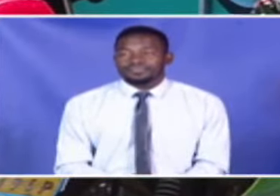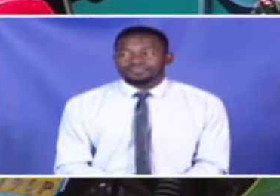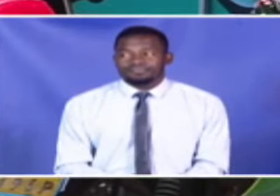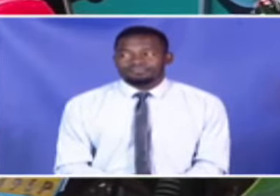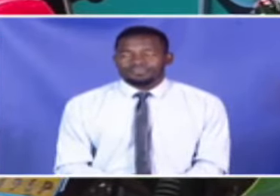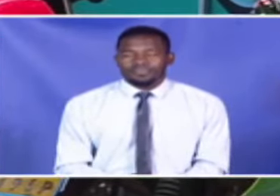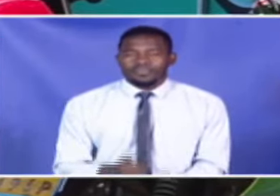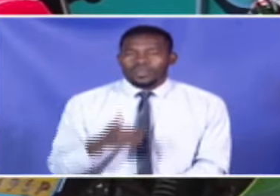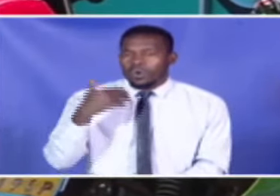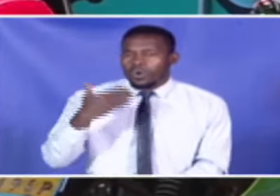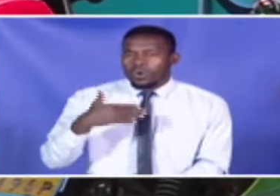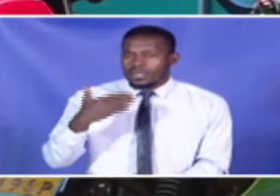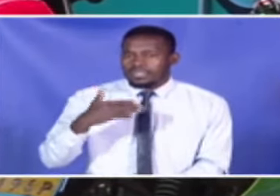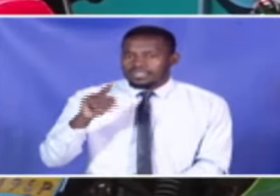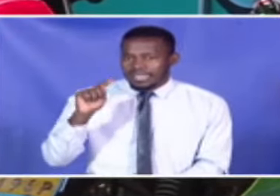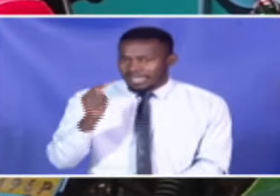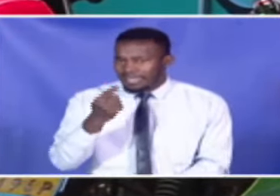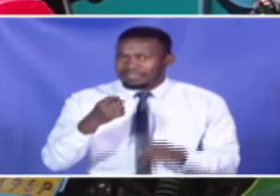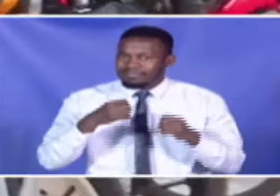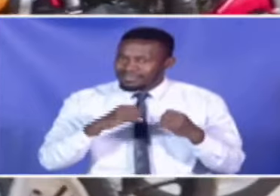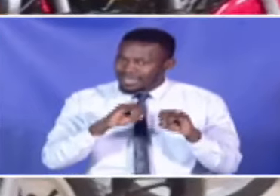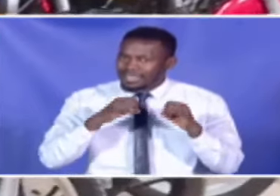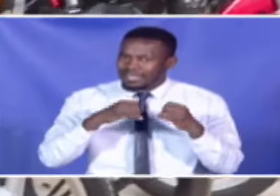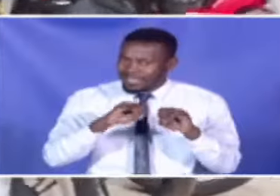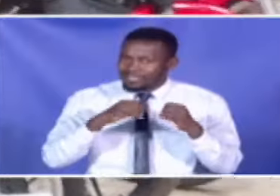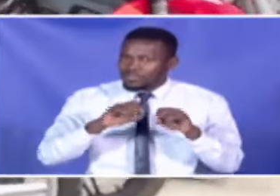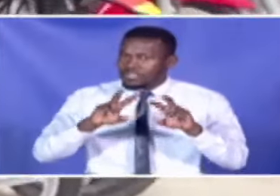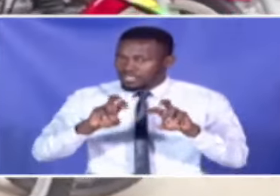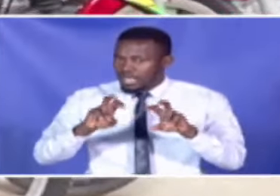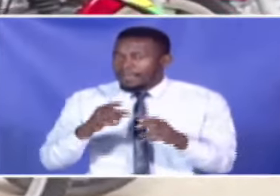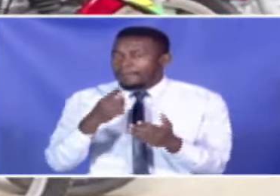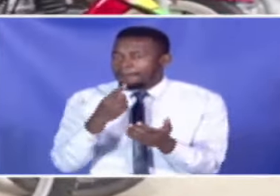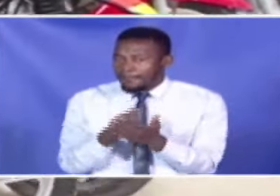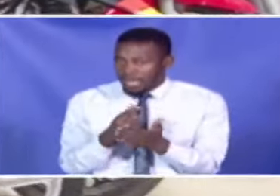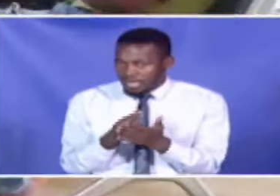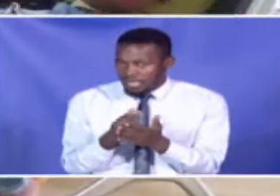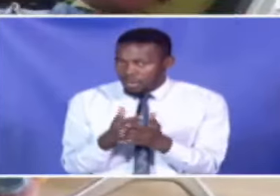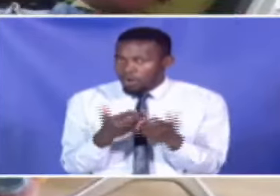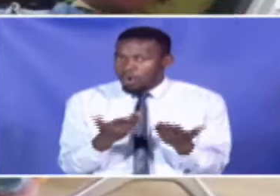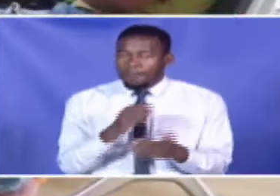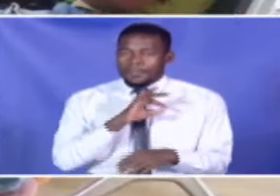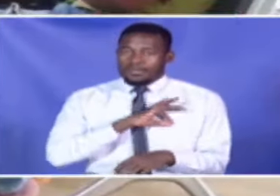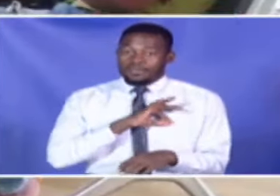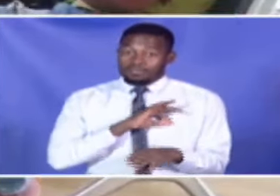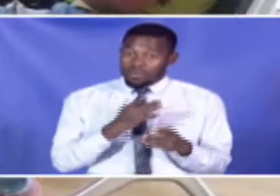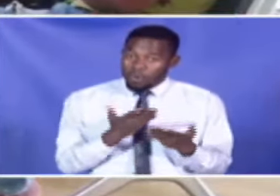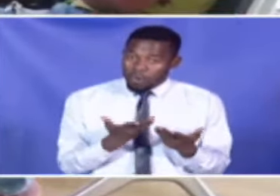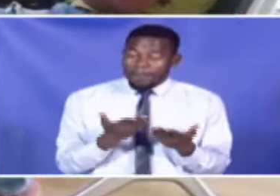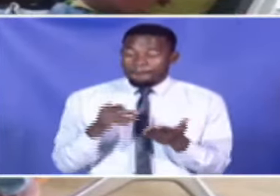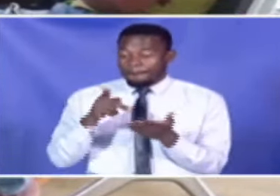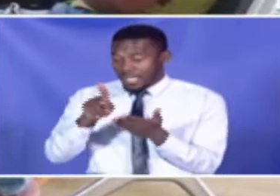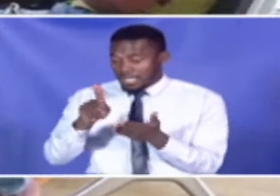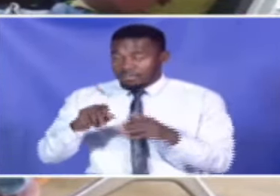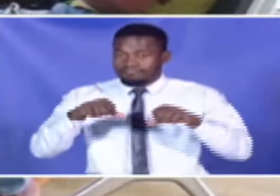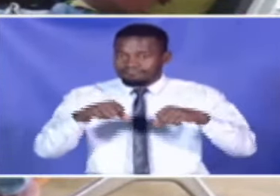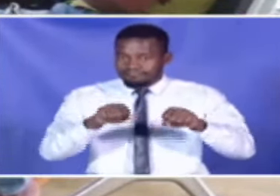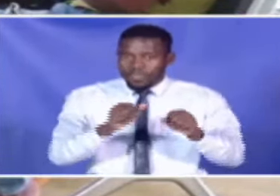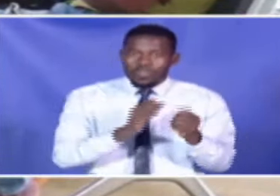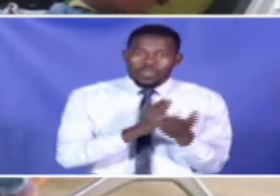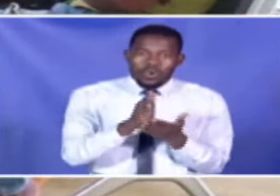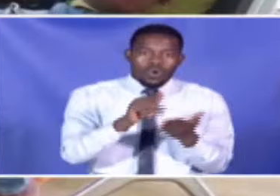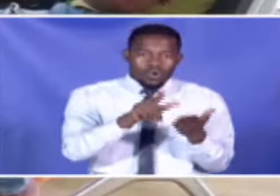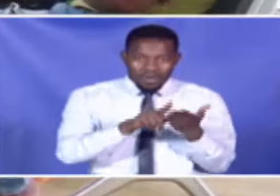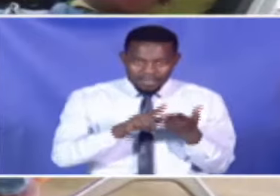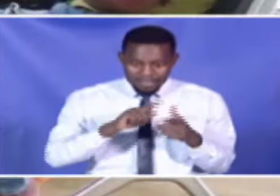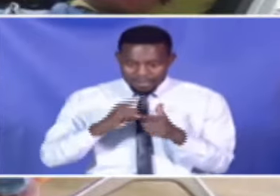Frequently, Kenyans have sought ways to generate income. Many have opted to buy motorcycles on loan to enable them to do business and